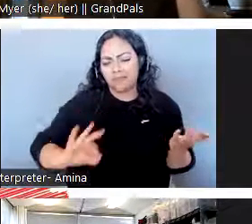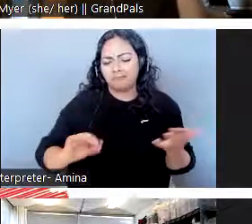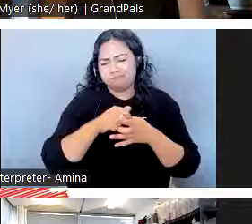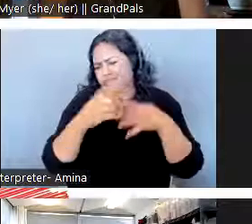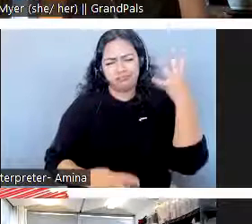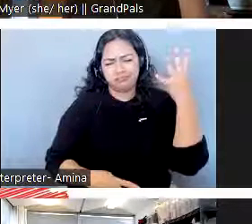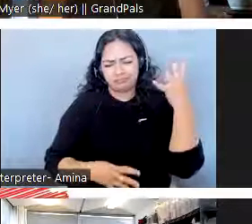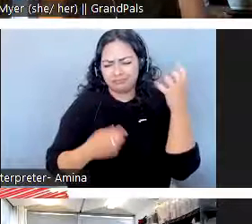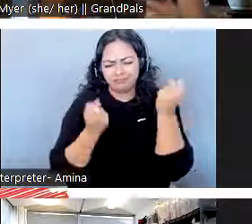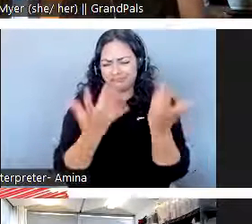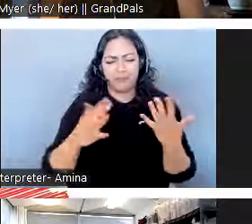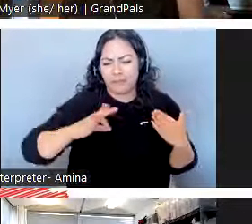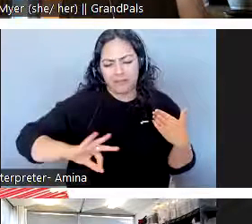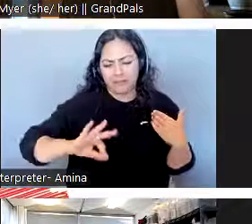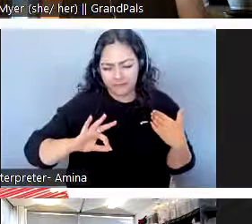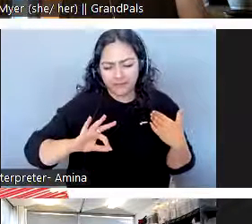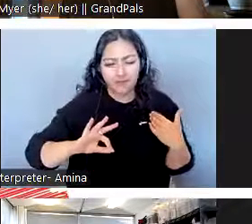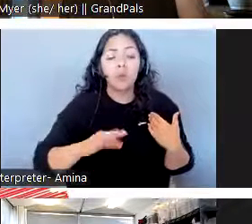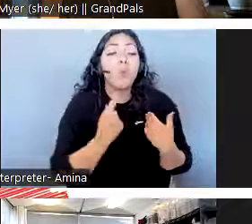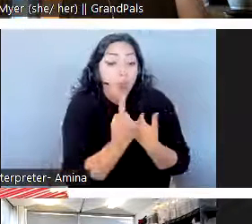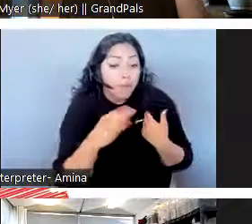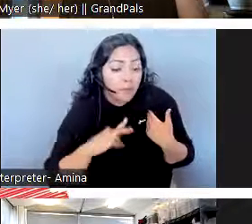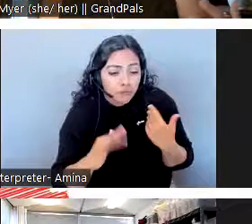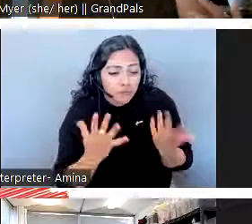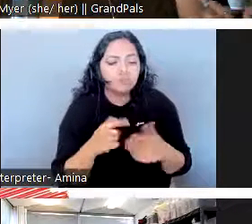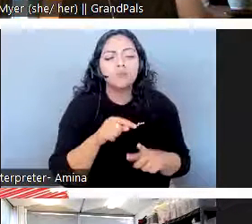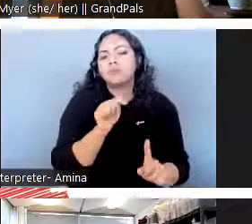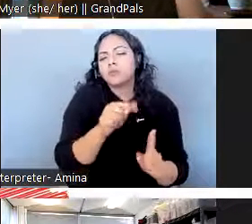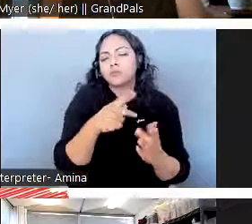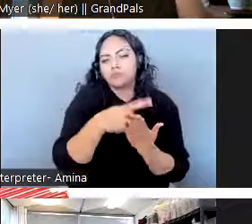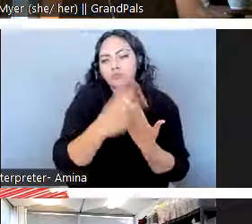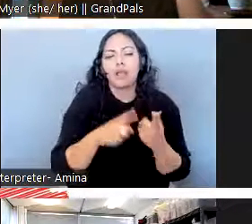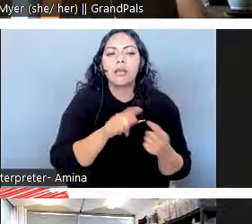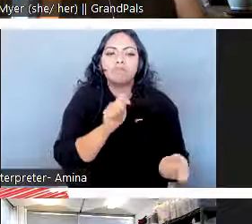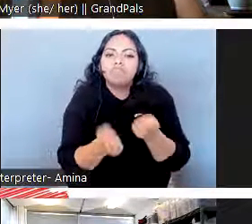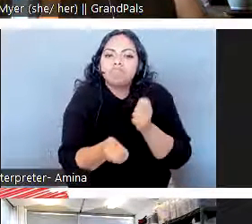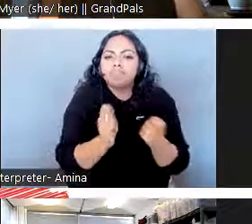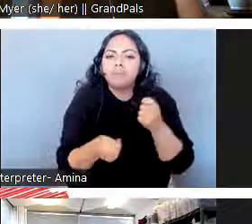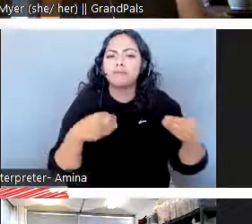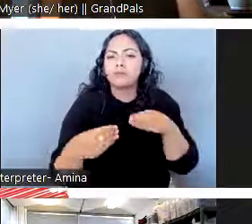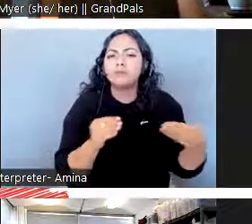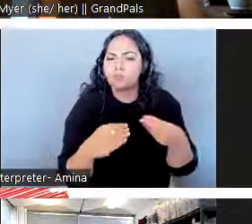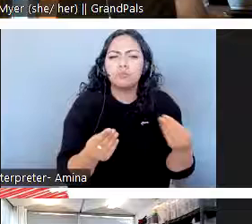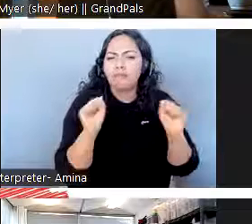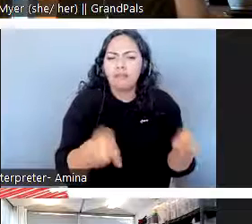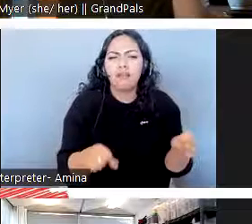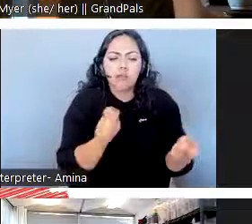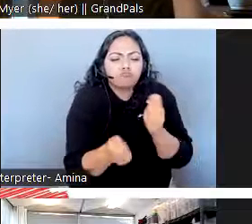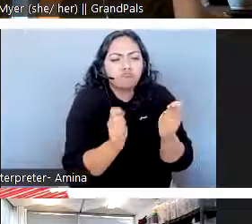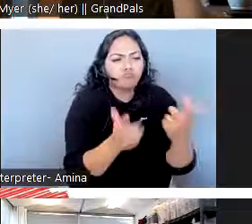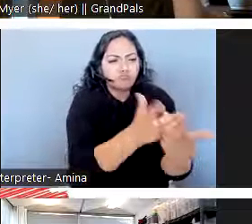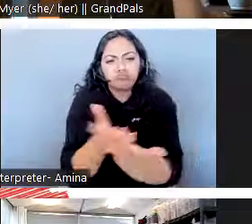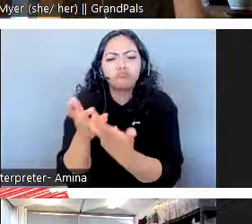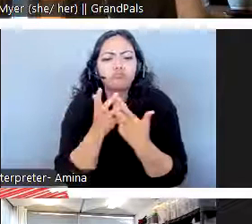with this. One is that this program is adaptable and it's flexible, and it can meet is responsive